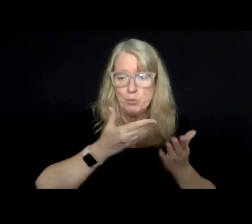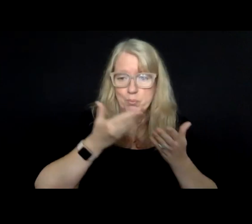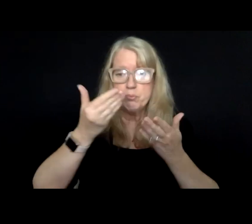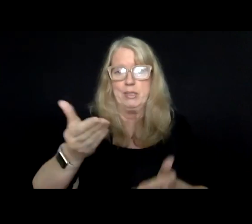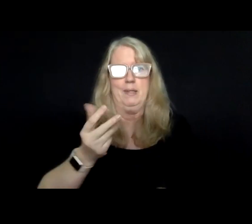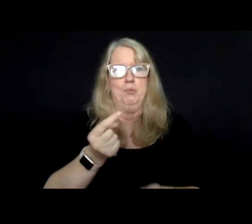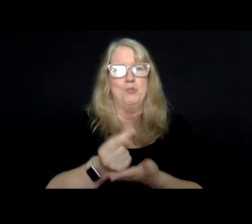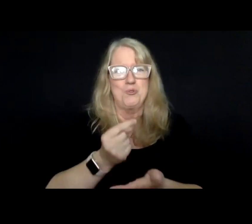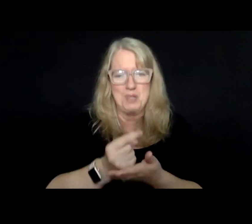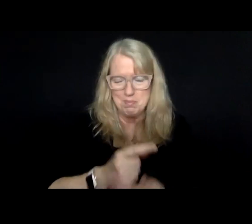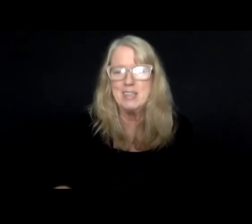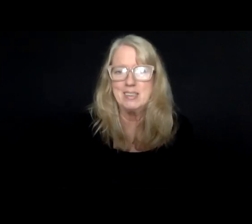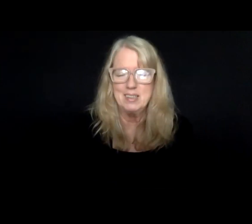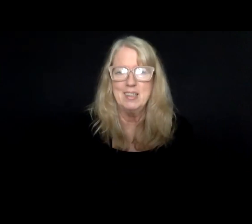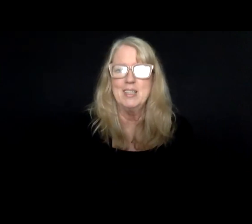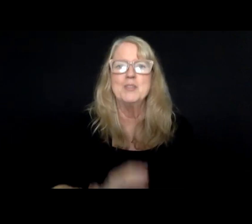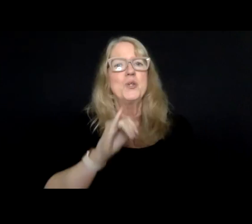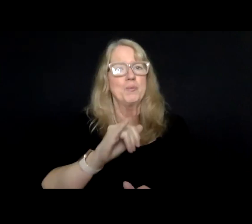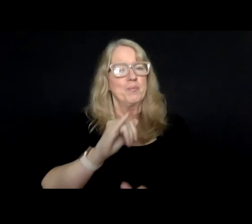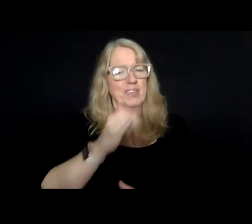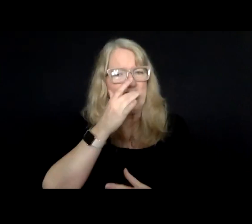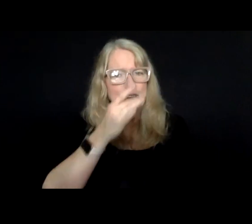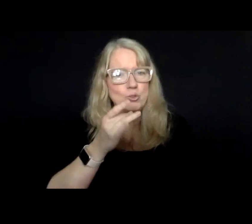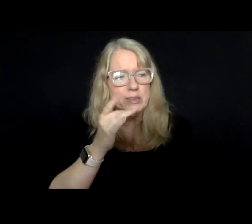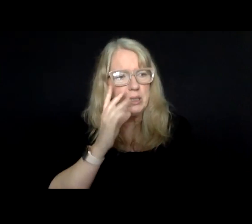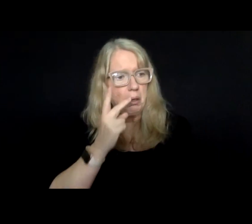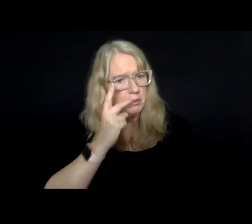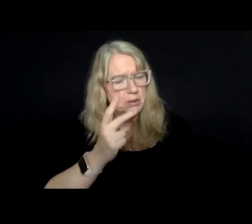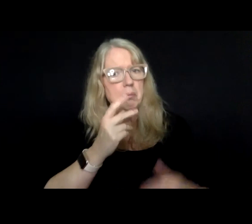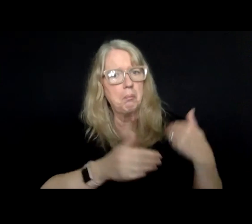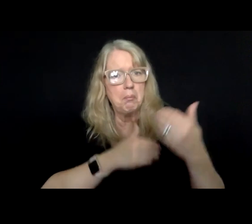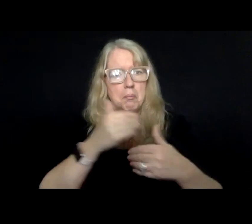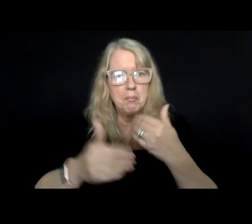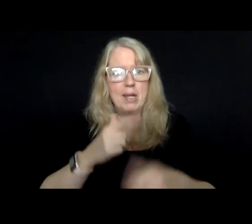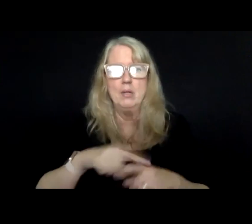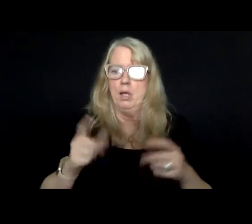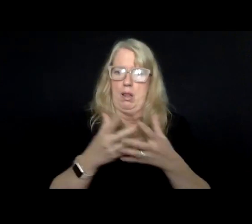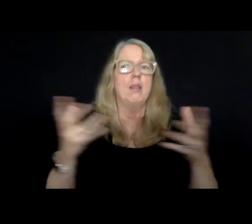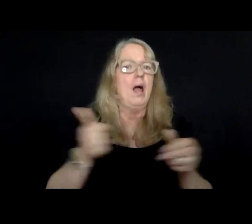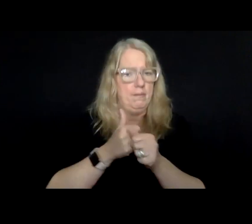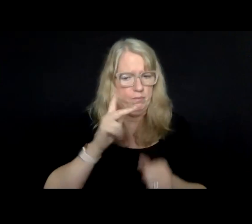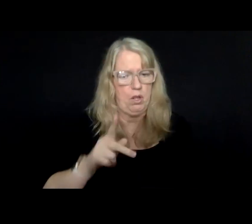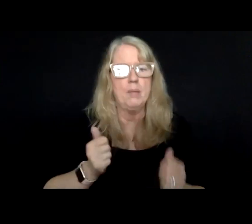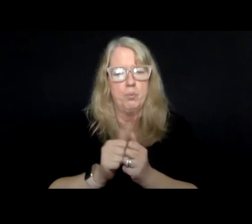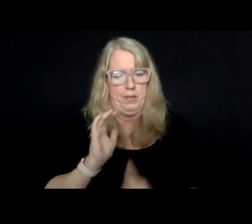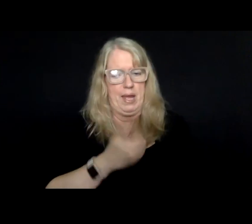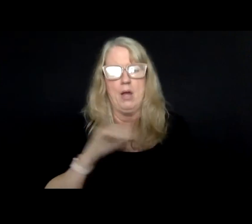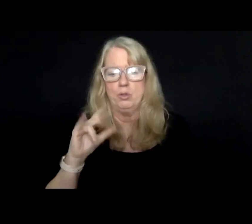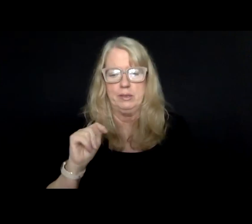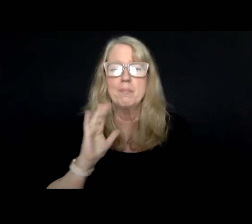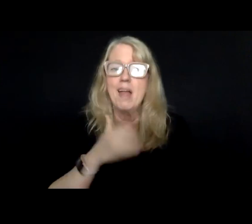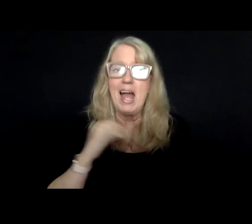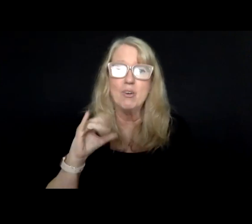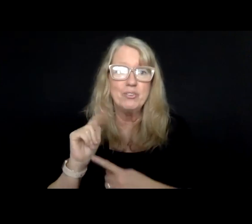treatment. What was interesting was as time went on, and we do a lot of follow-up in our CIT. I would say our